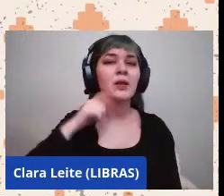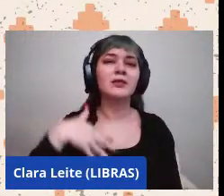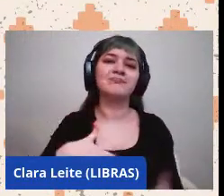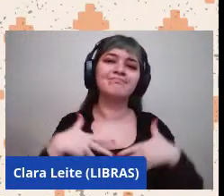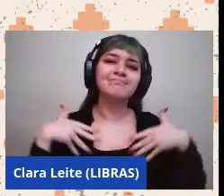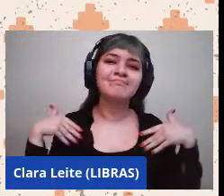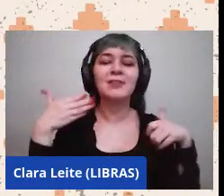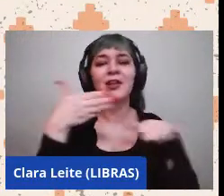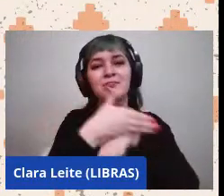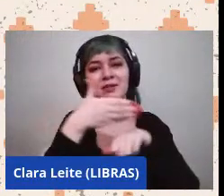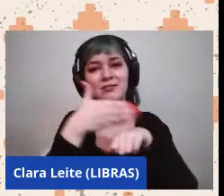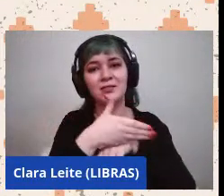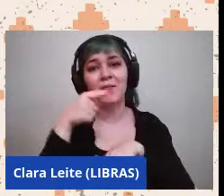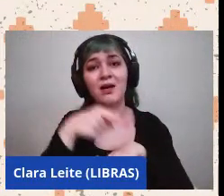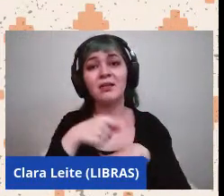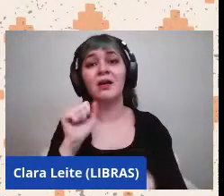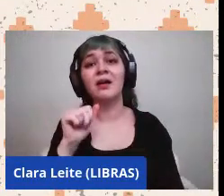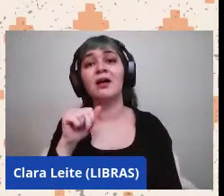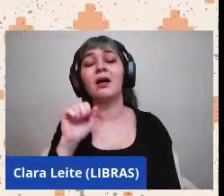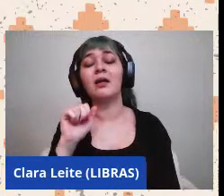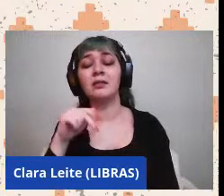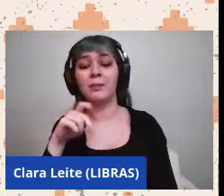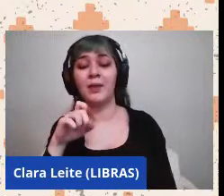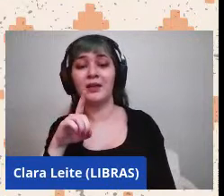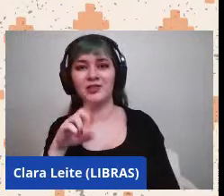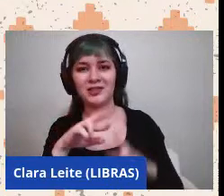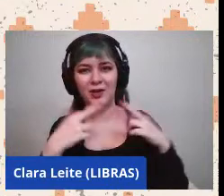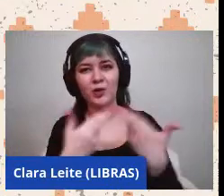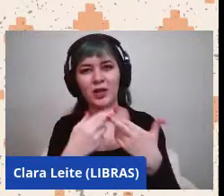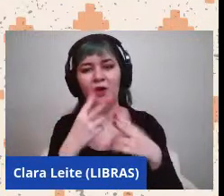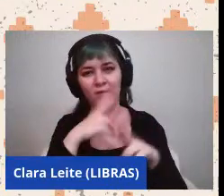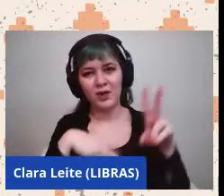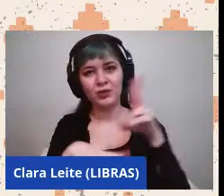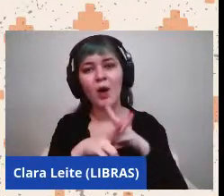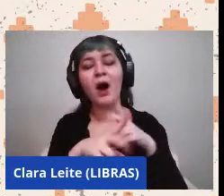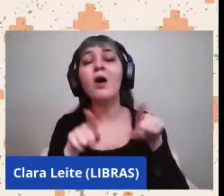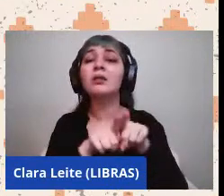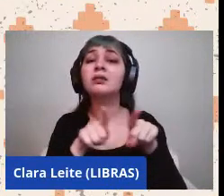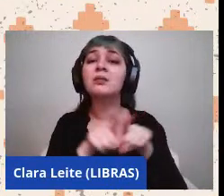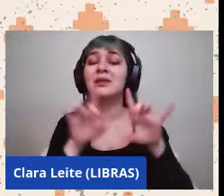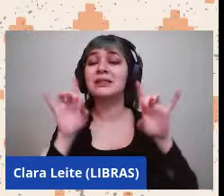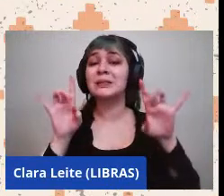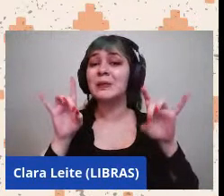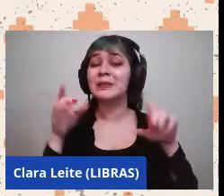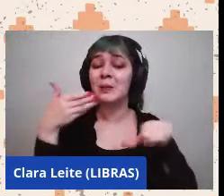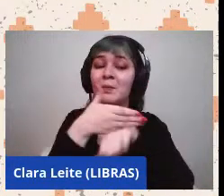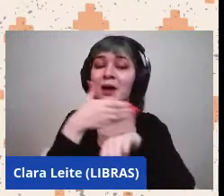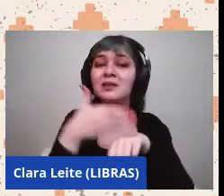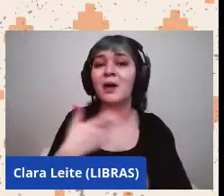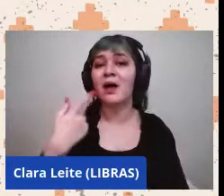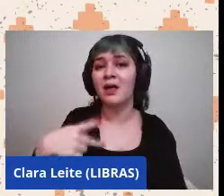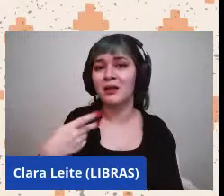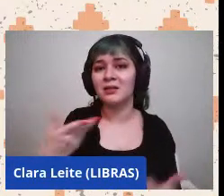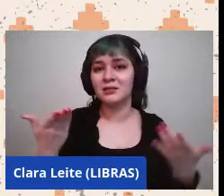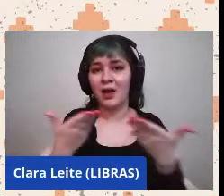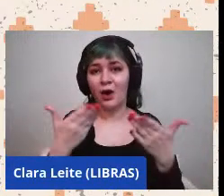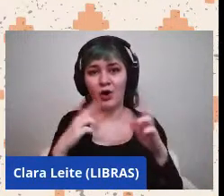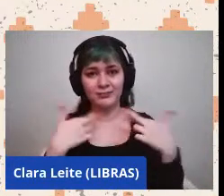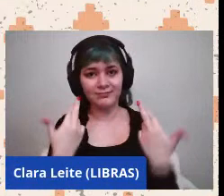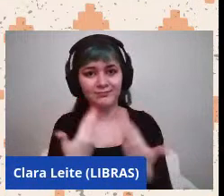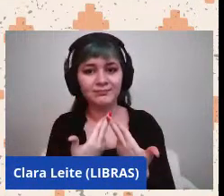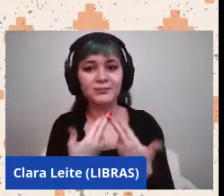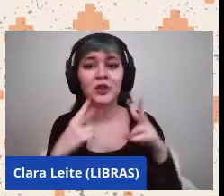to be a part of ANPED's virtual meeting, and I'm honored especially to participate in this session